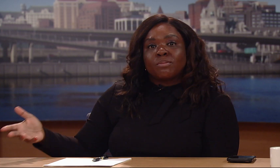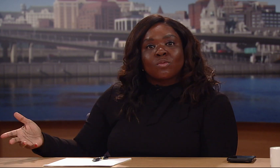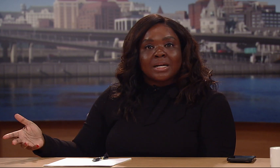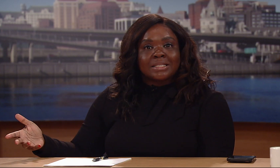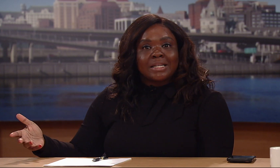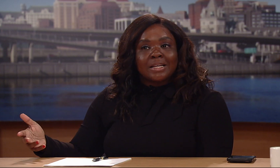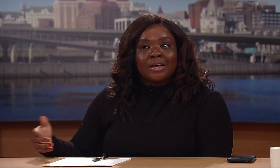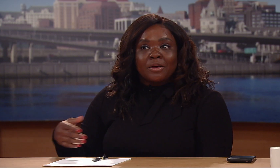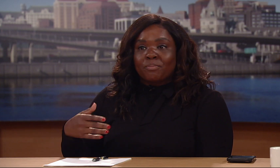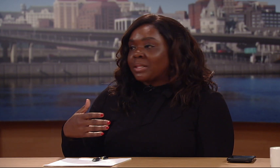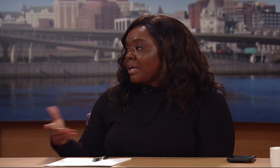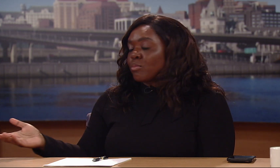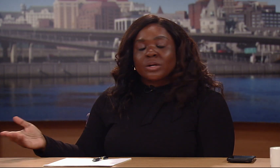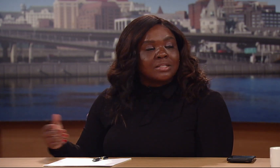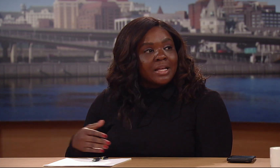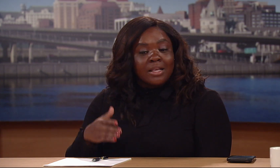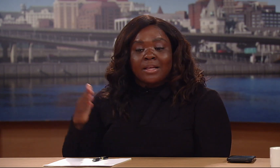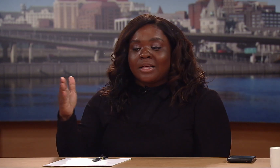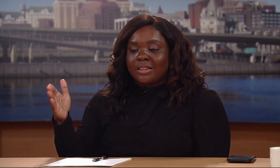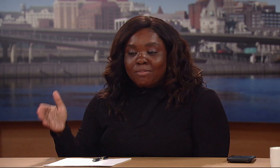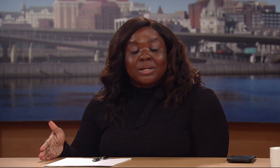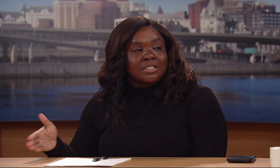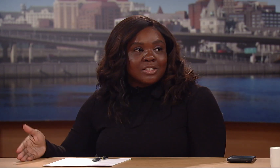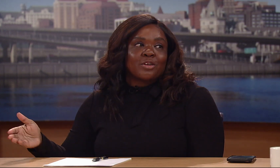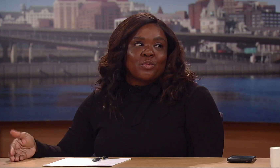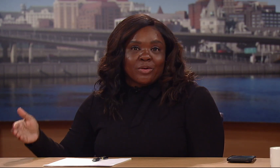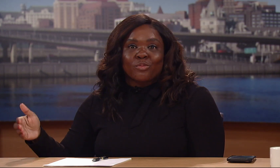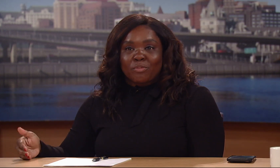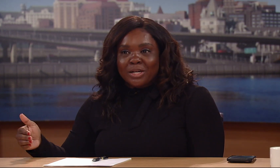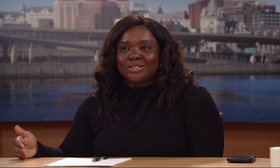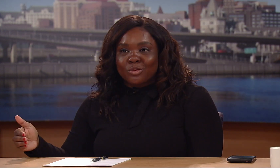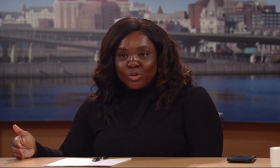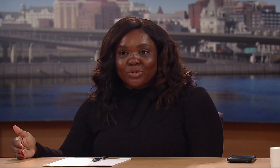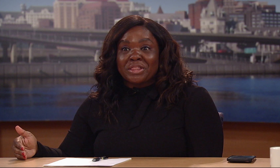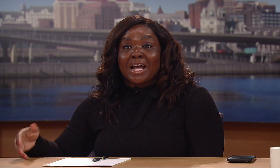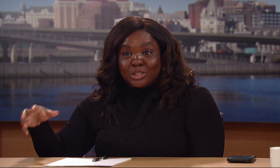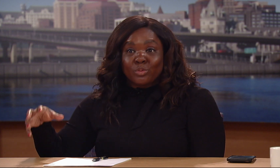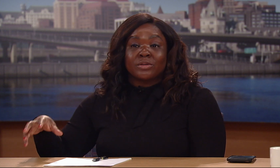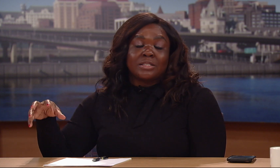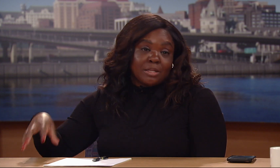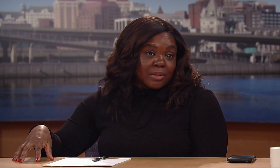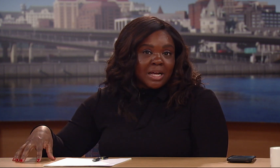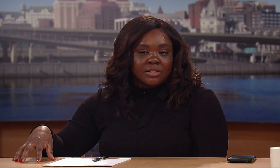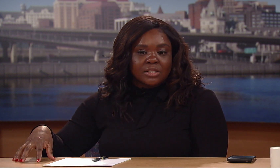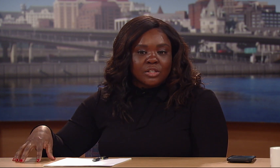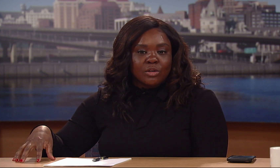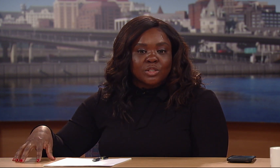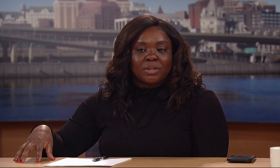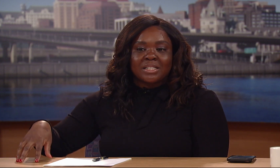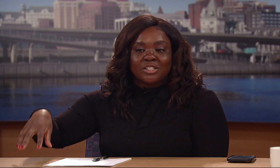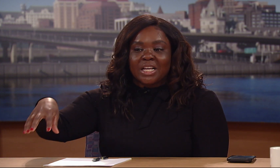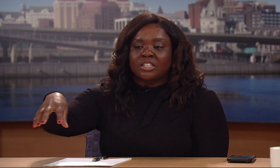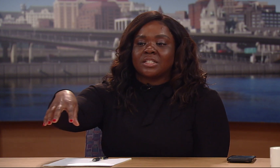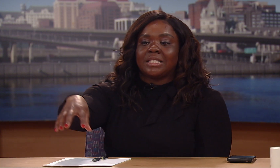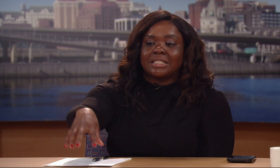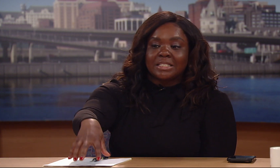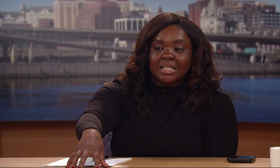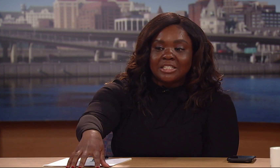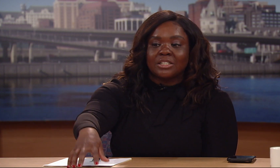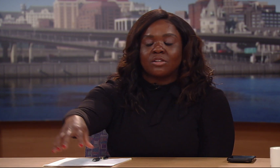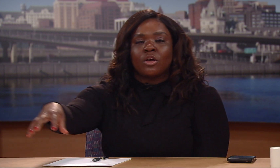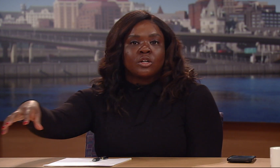memo summarizing it, but like Morgan said, the budget's like where the rubber hits the road, and that's where the deep analysis goes, because there's